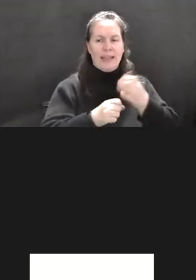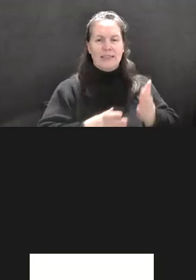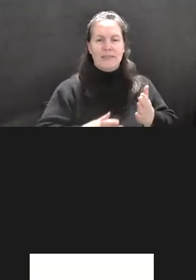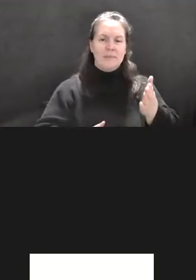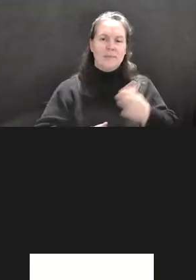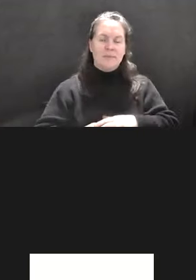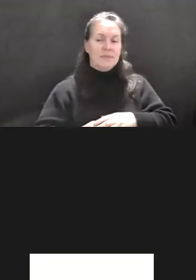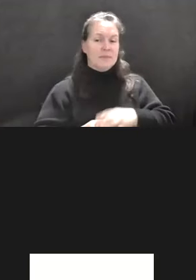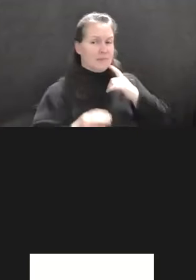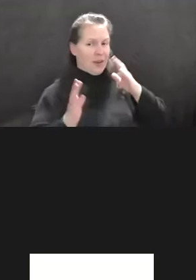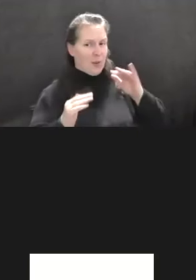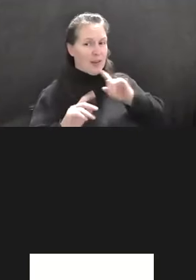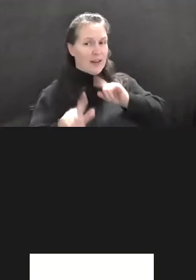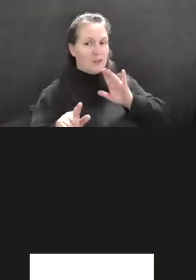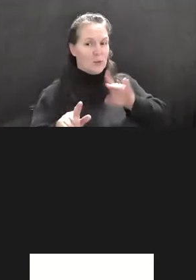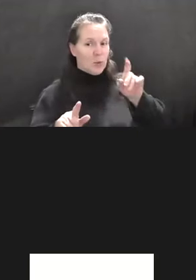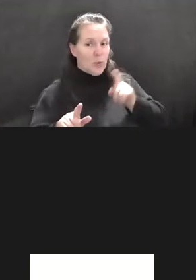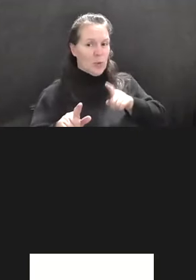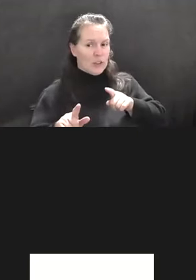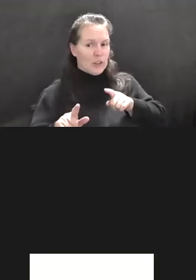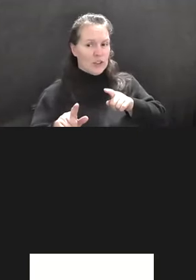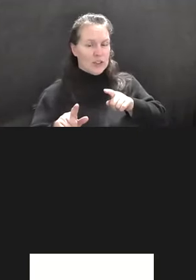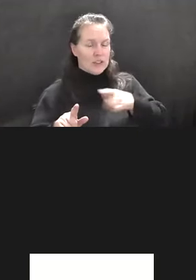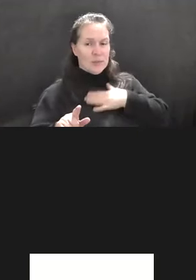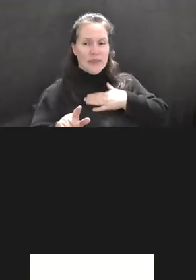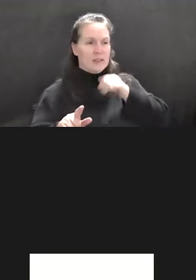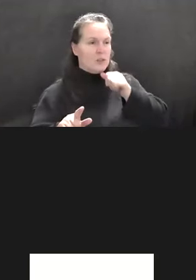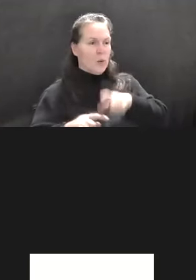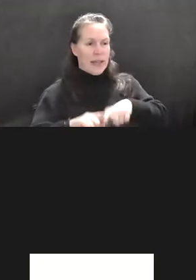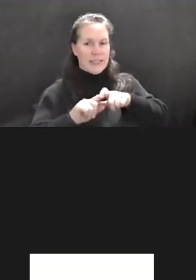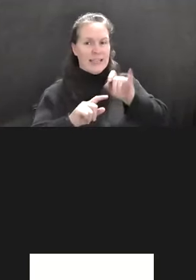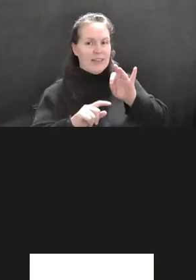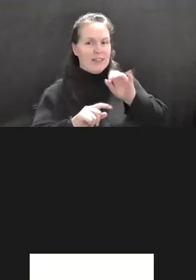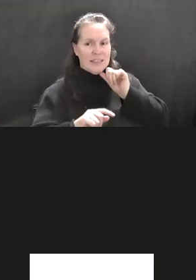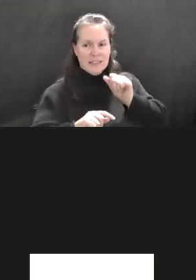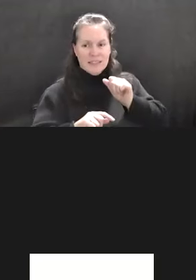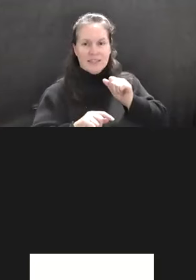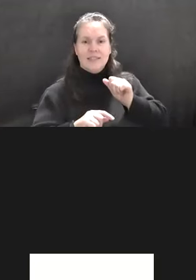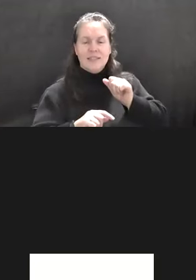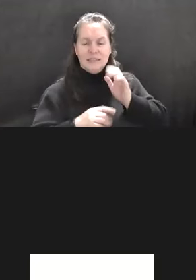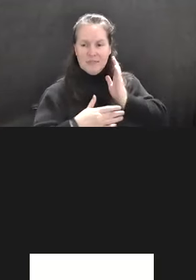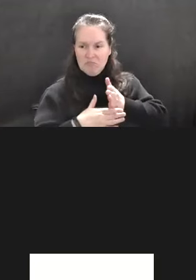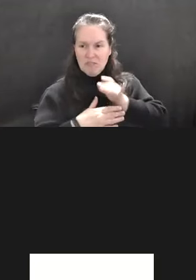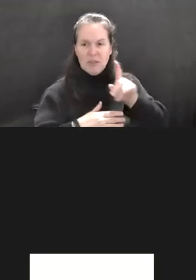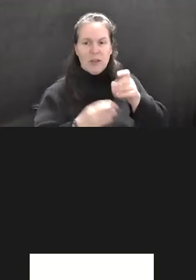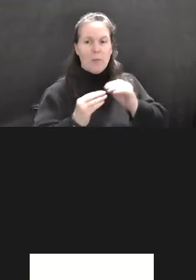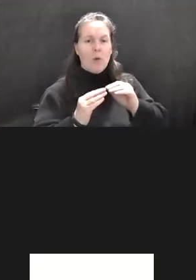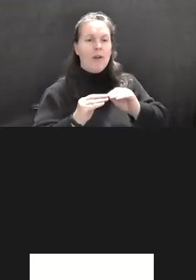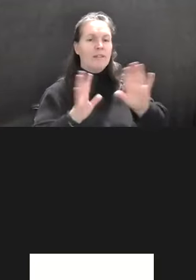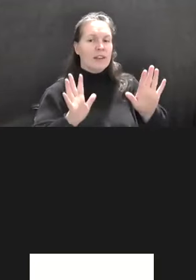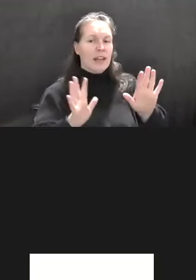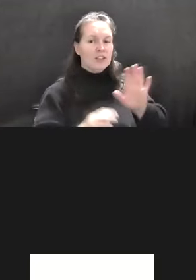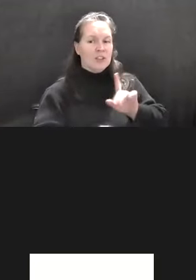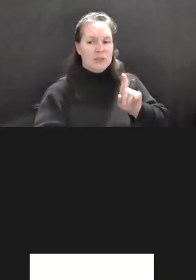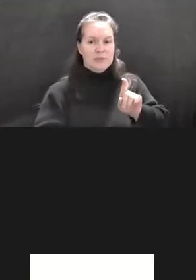I hope that answered your question, and please don't hesitate to interject if you need more clarification.